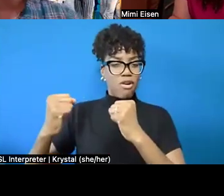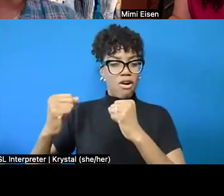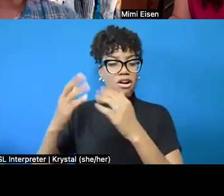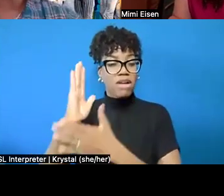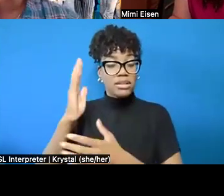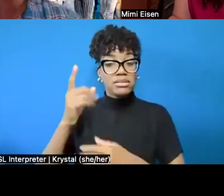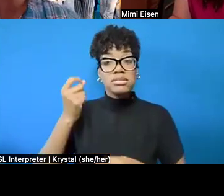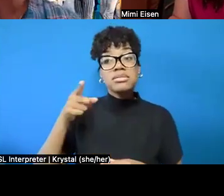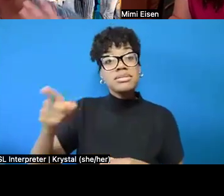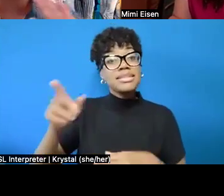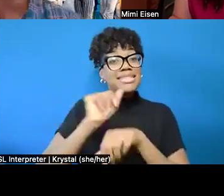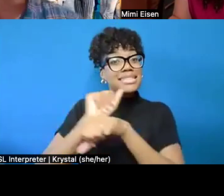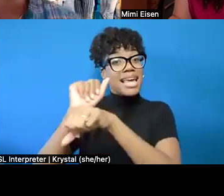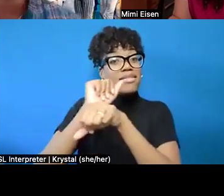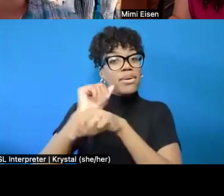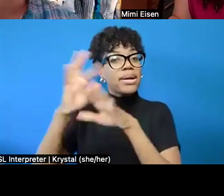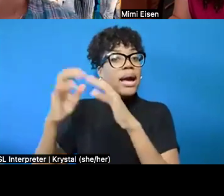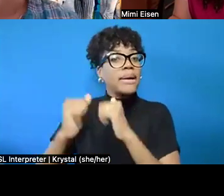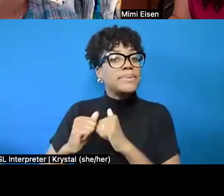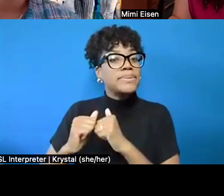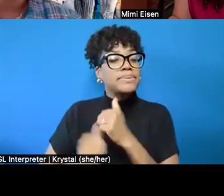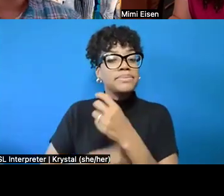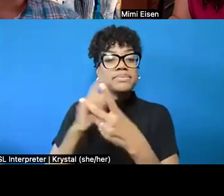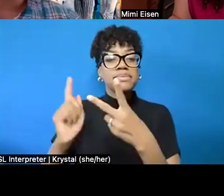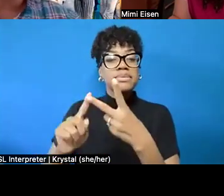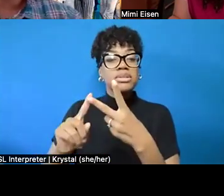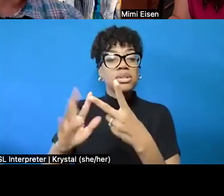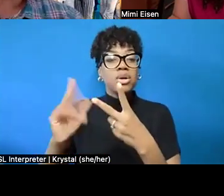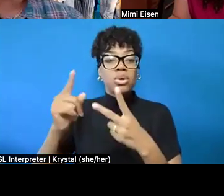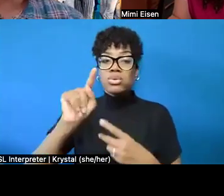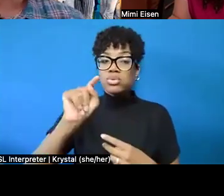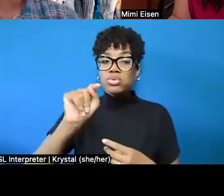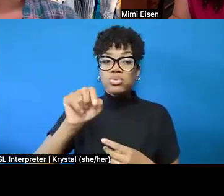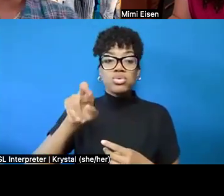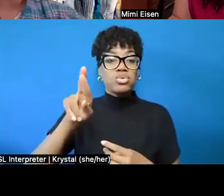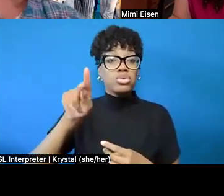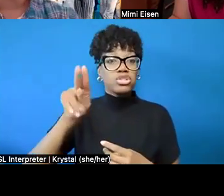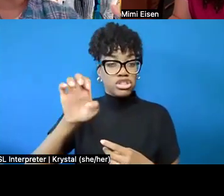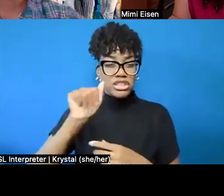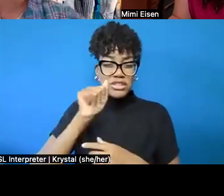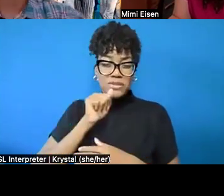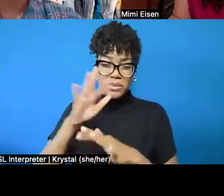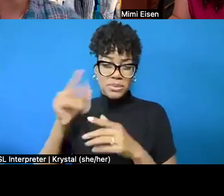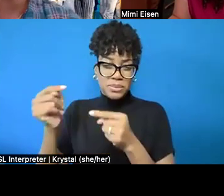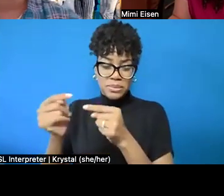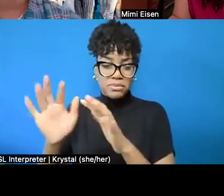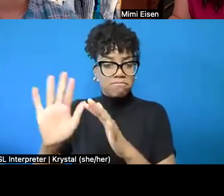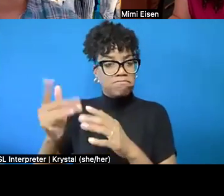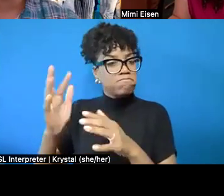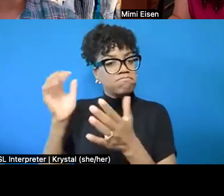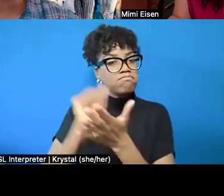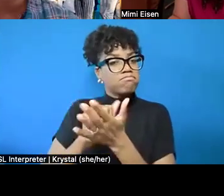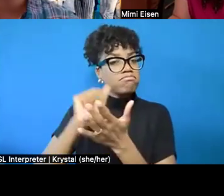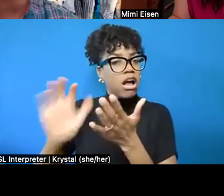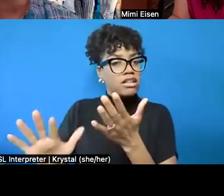torture, they restricted like prison sentences. So I think that students can see what was possible